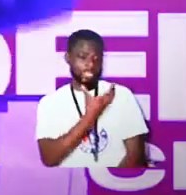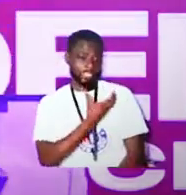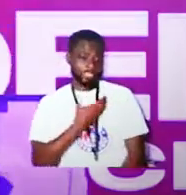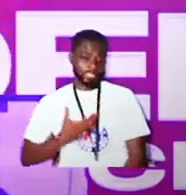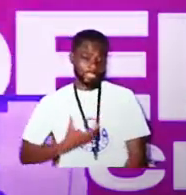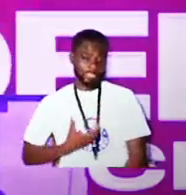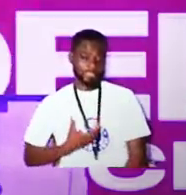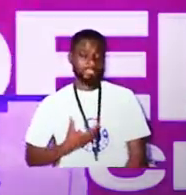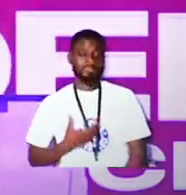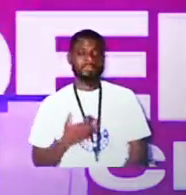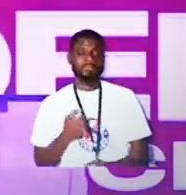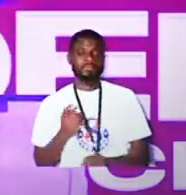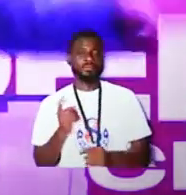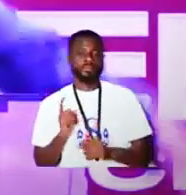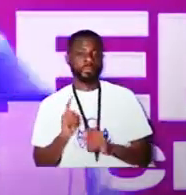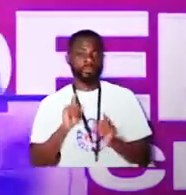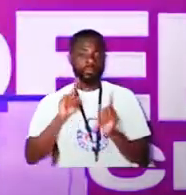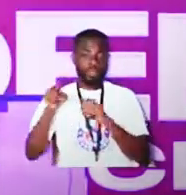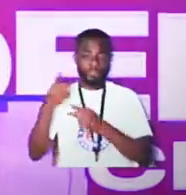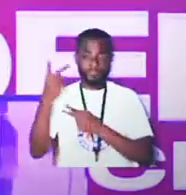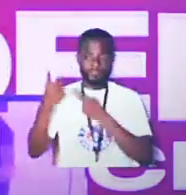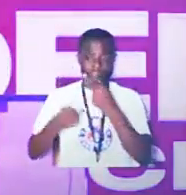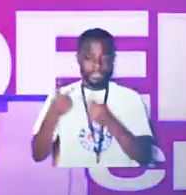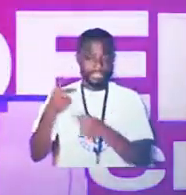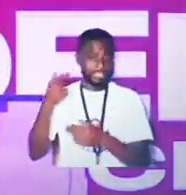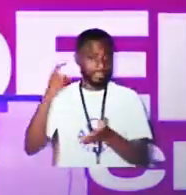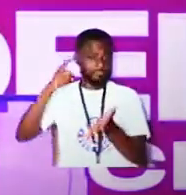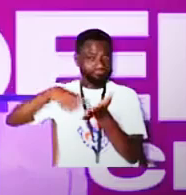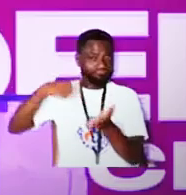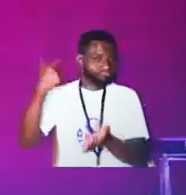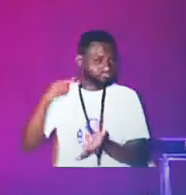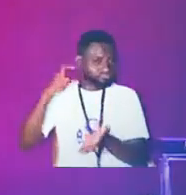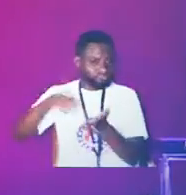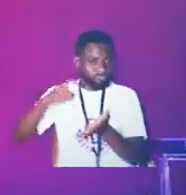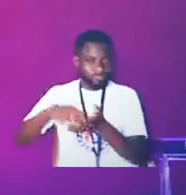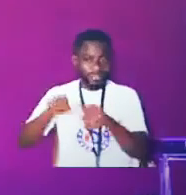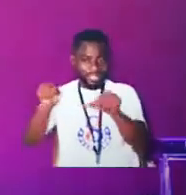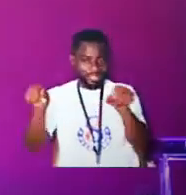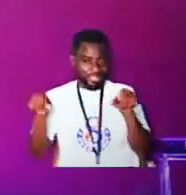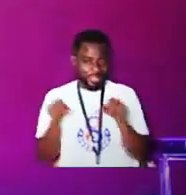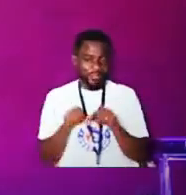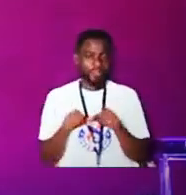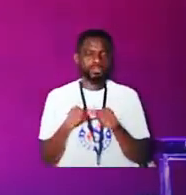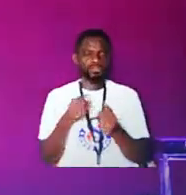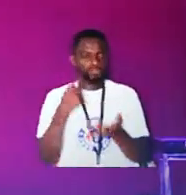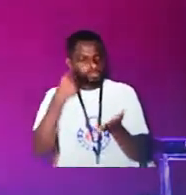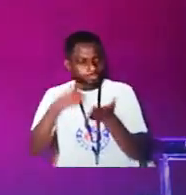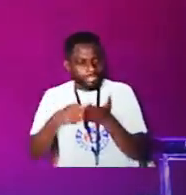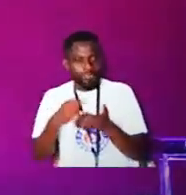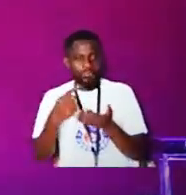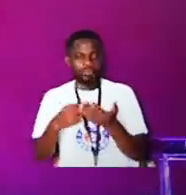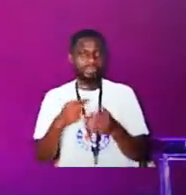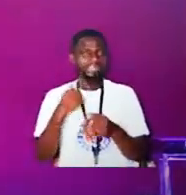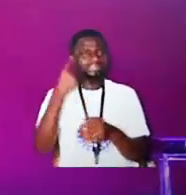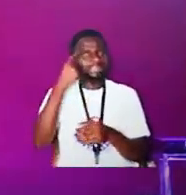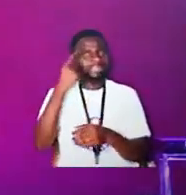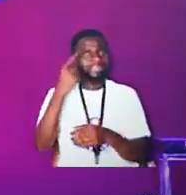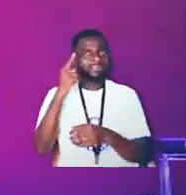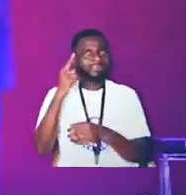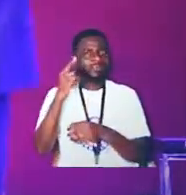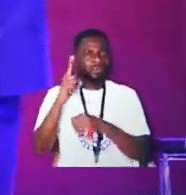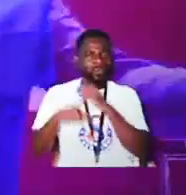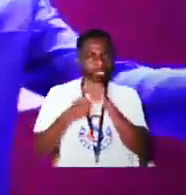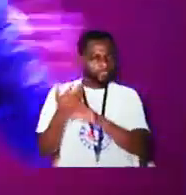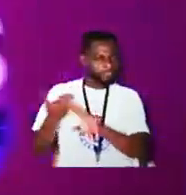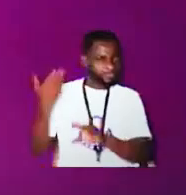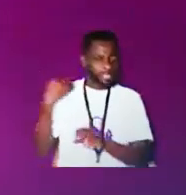we were going to visit the Galamsey site. And just to ascertain what was going on, I think about a year ago. Then